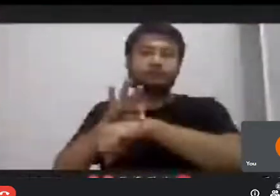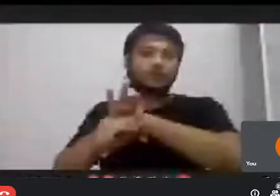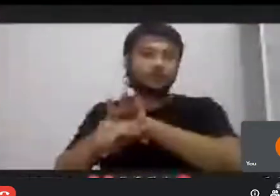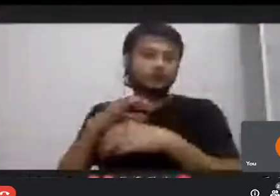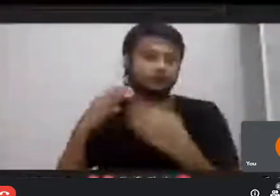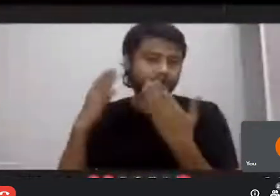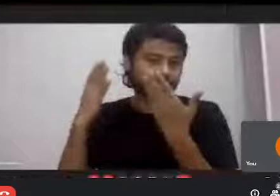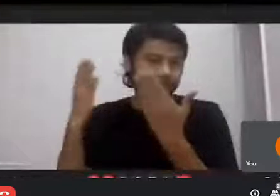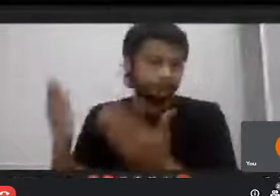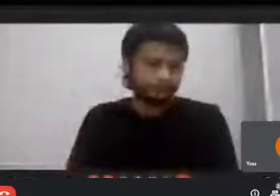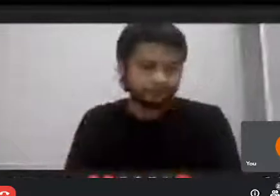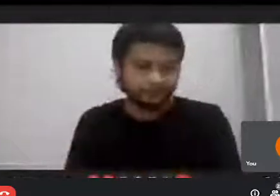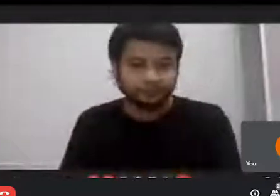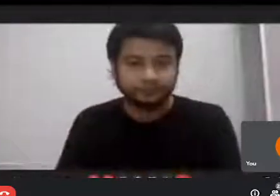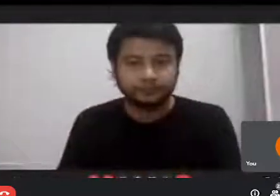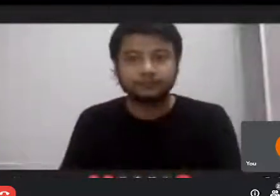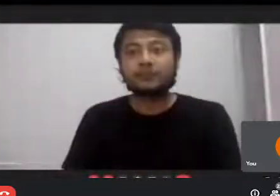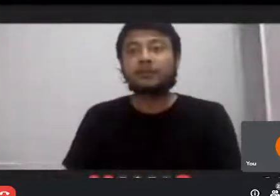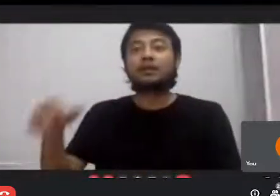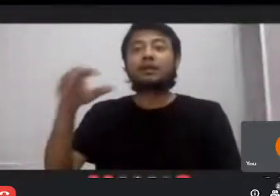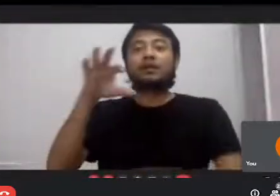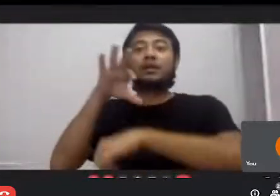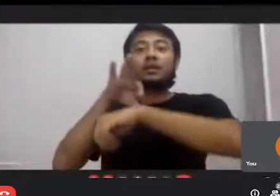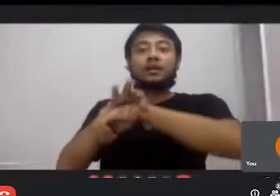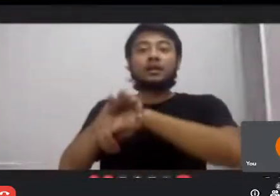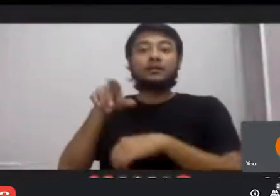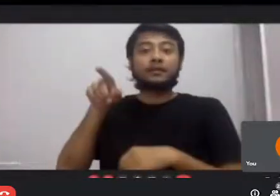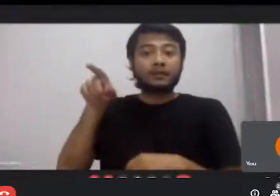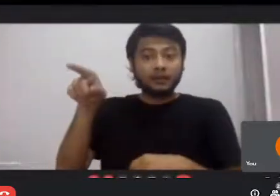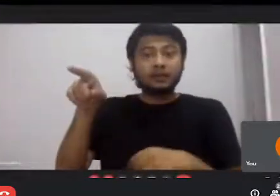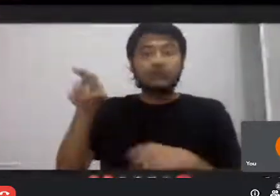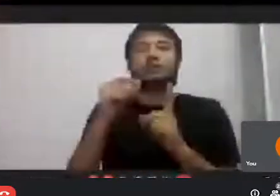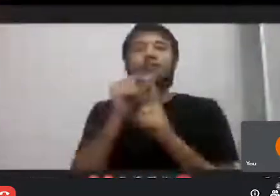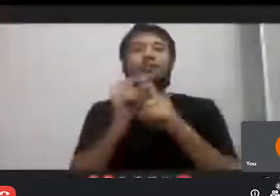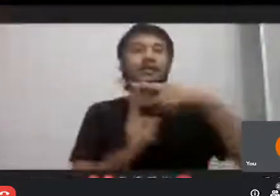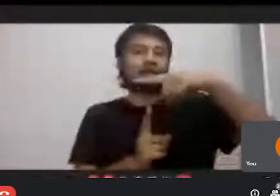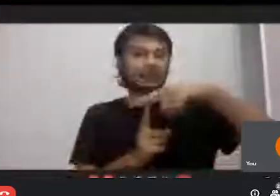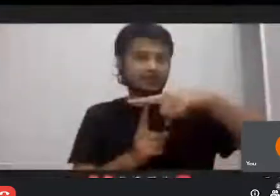And if you please show the PowerPoint of his presentation and